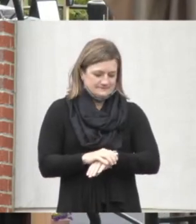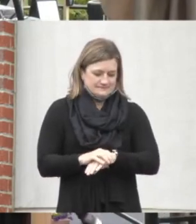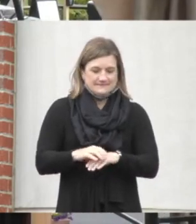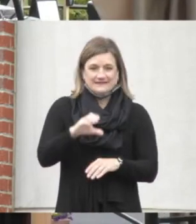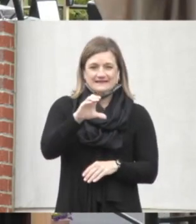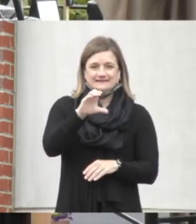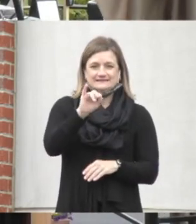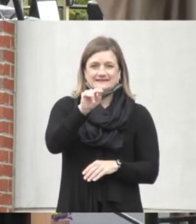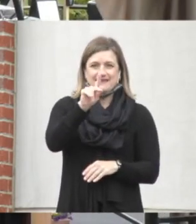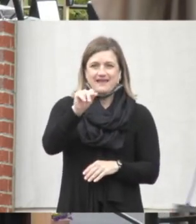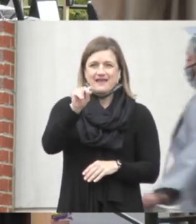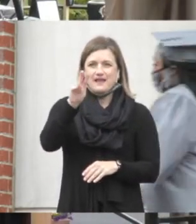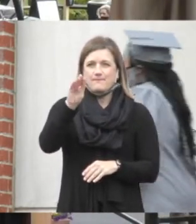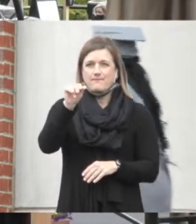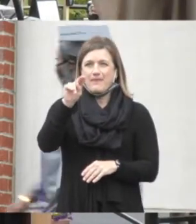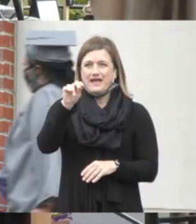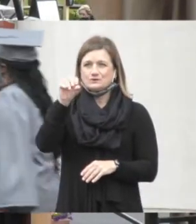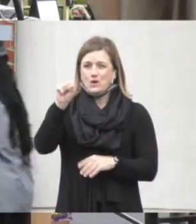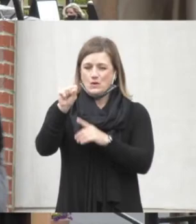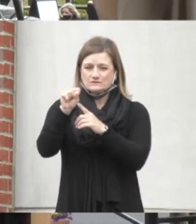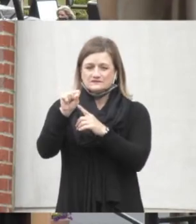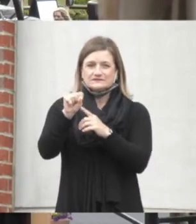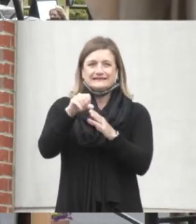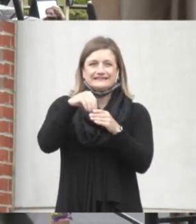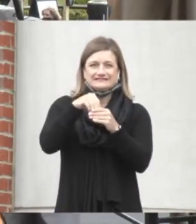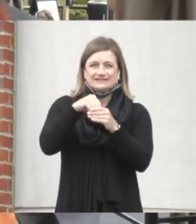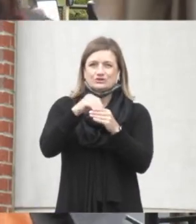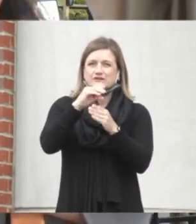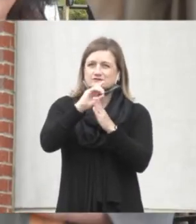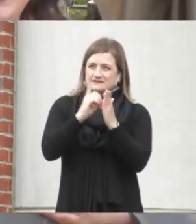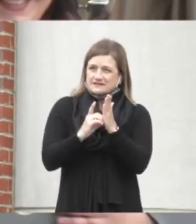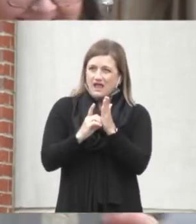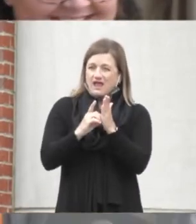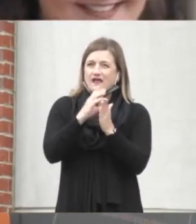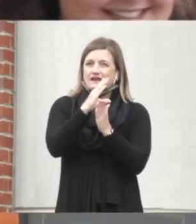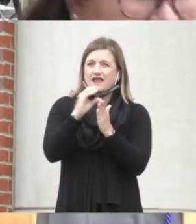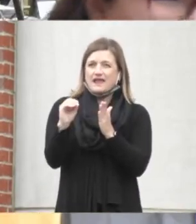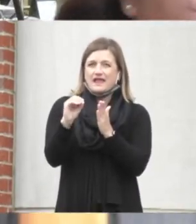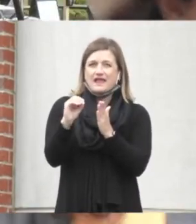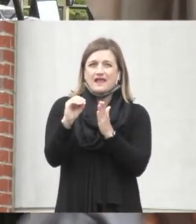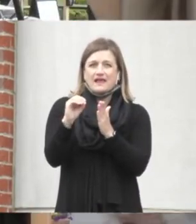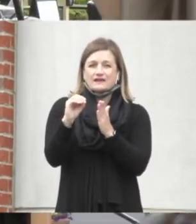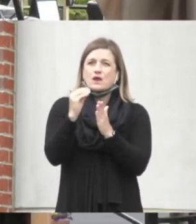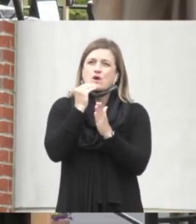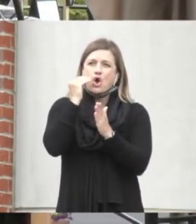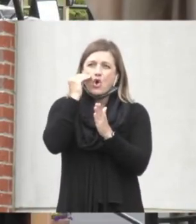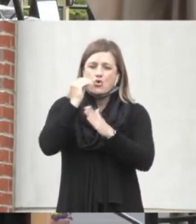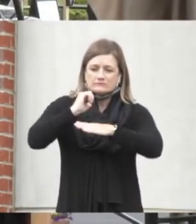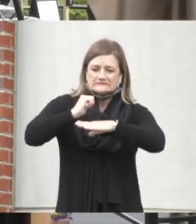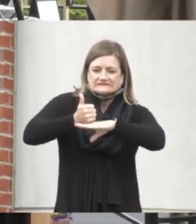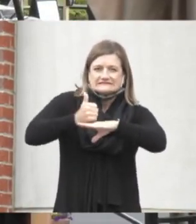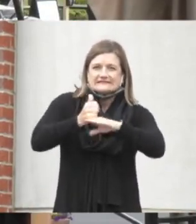Cindy Munoz, interior design, residential interior decoration, and home staging.